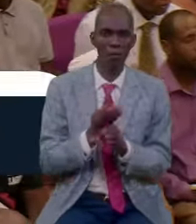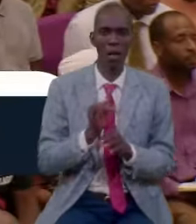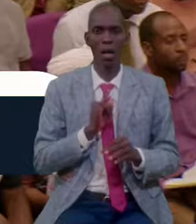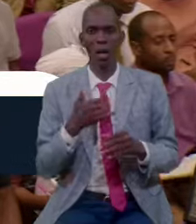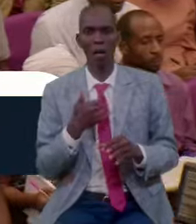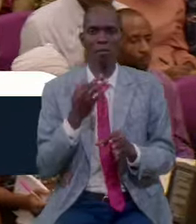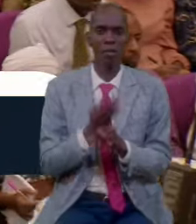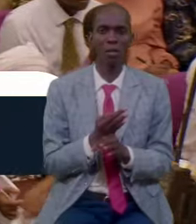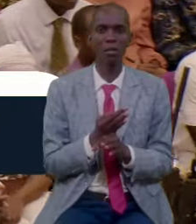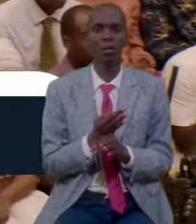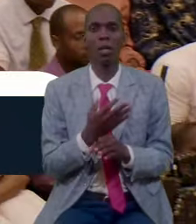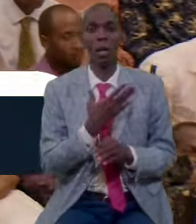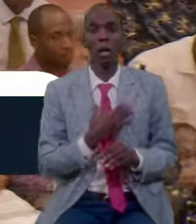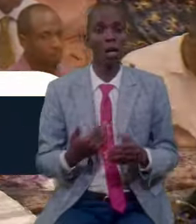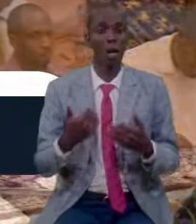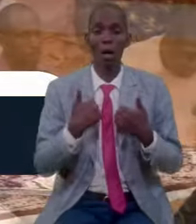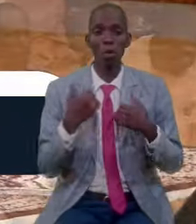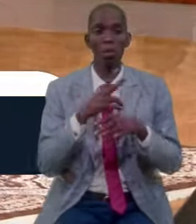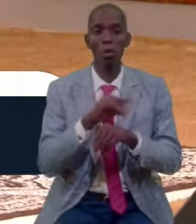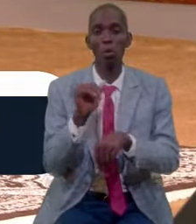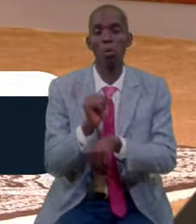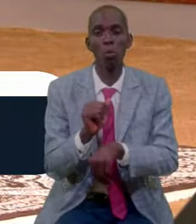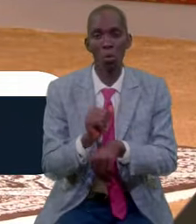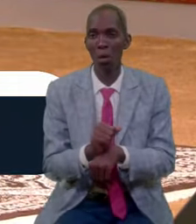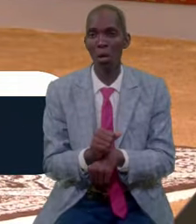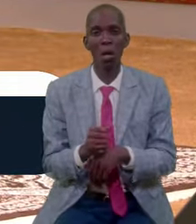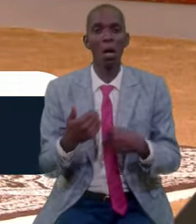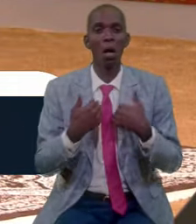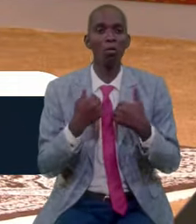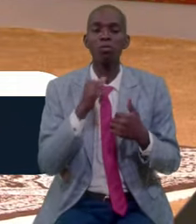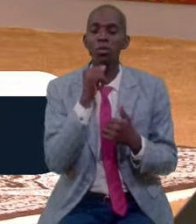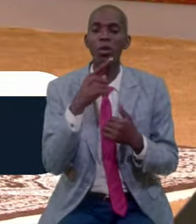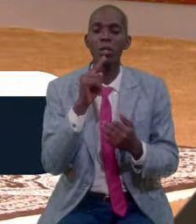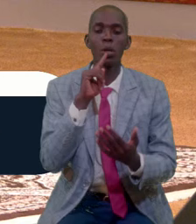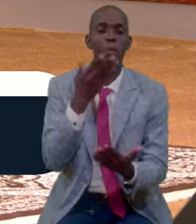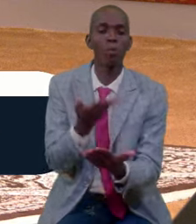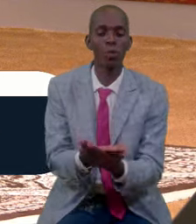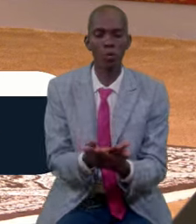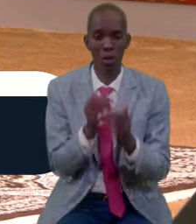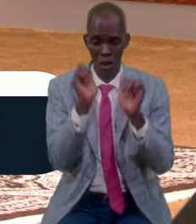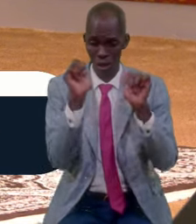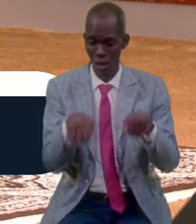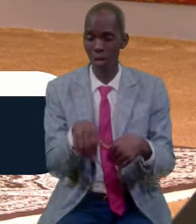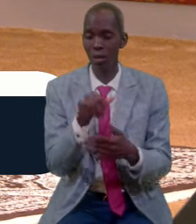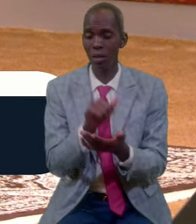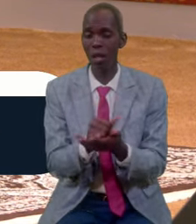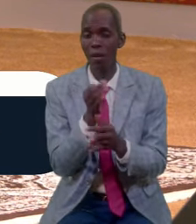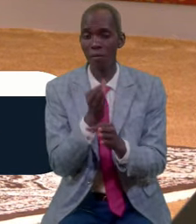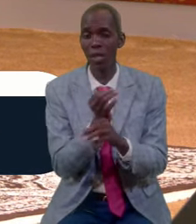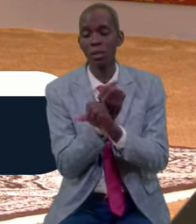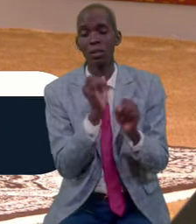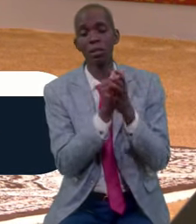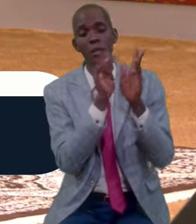faith, and have not works, have not the evidence. Can that faith save